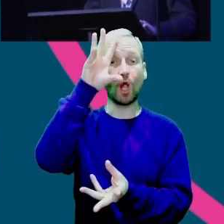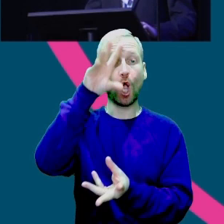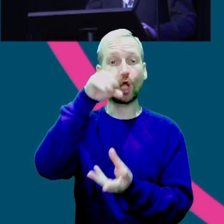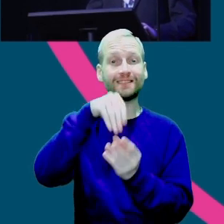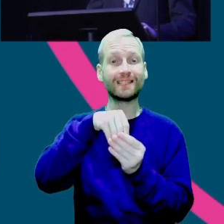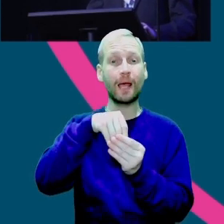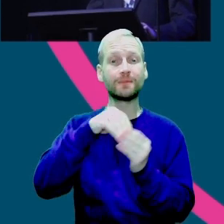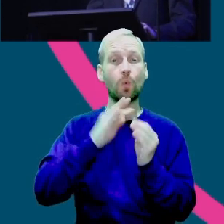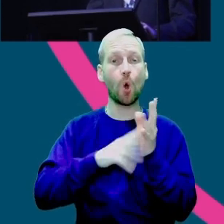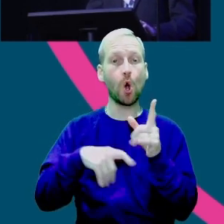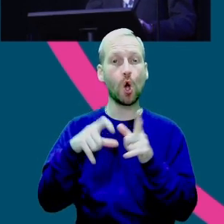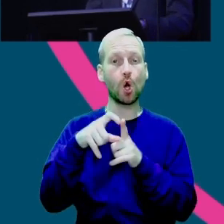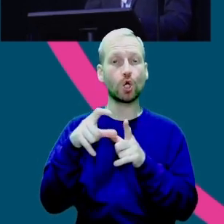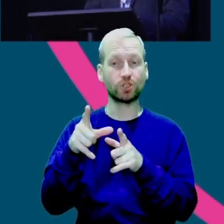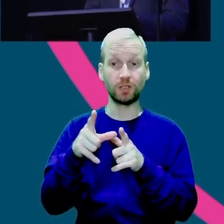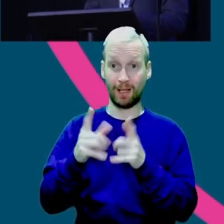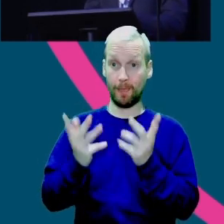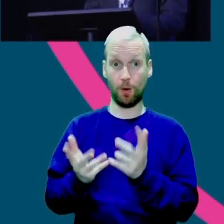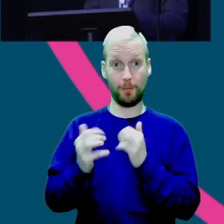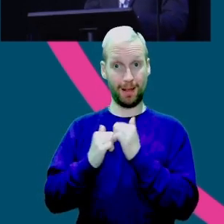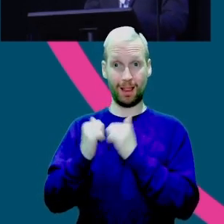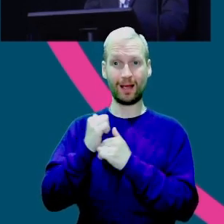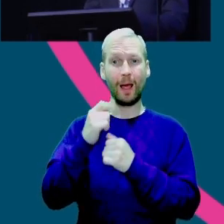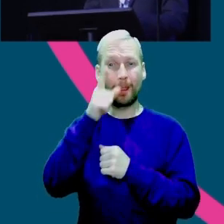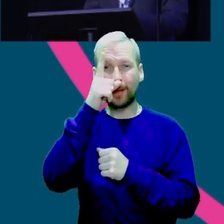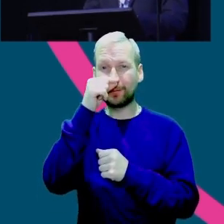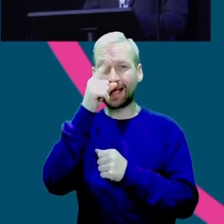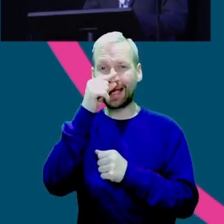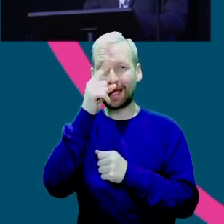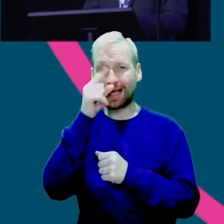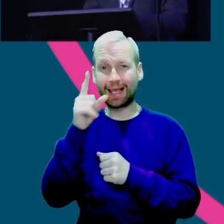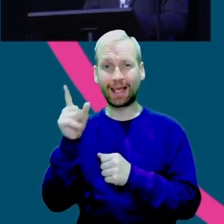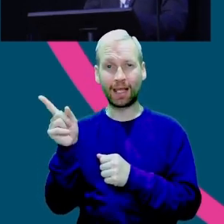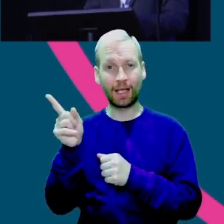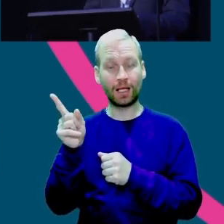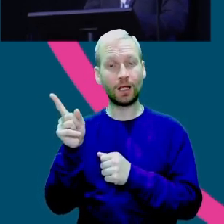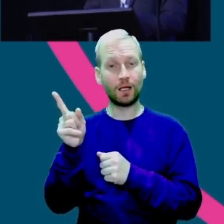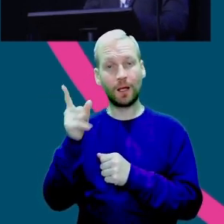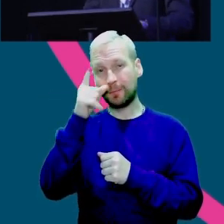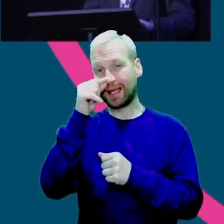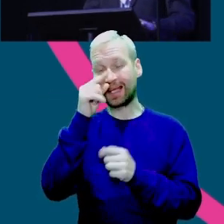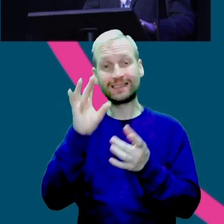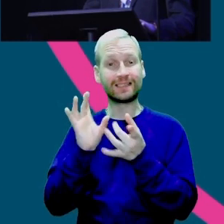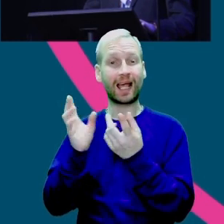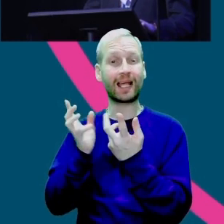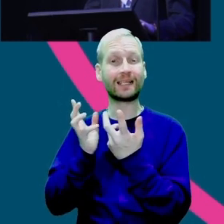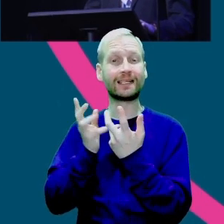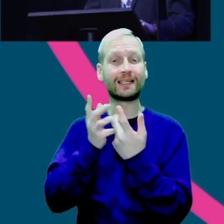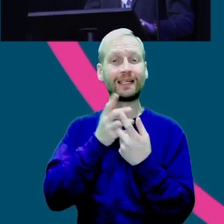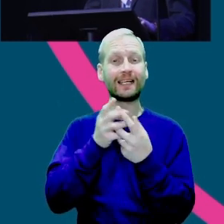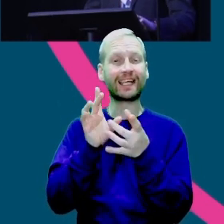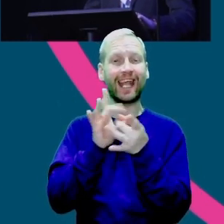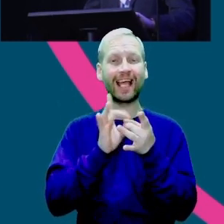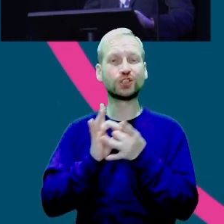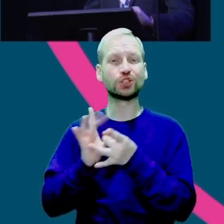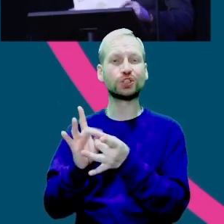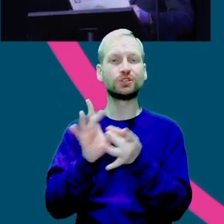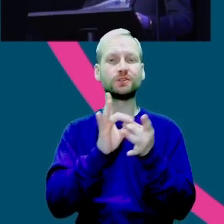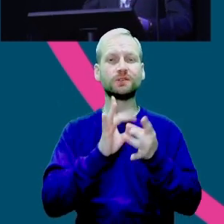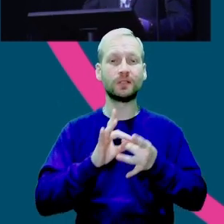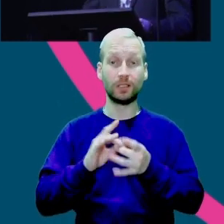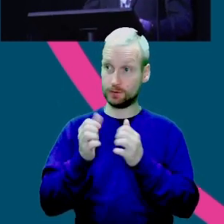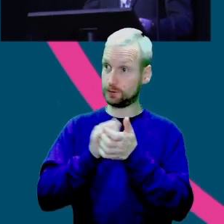is currently under construction. And the pink building is the connection to all of those buildings, so that we can make sure that this